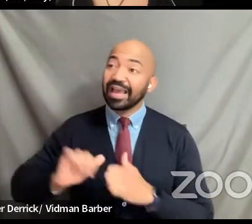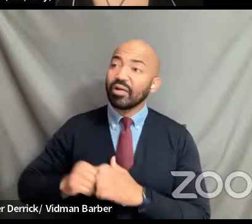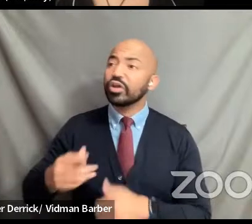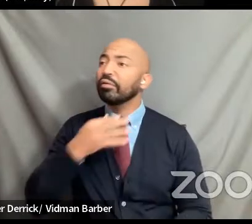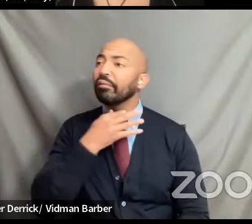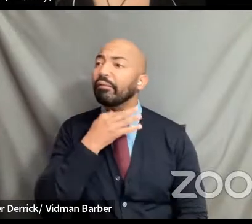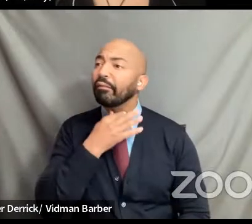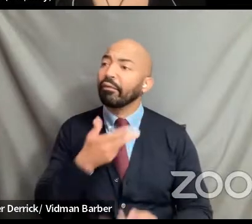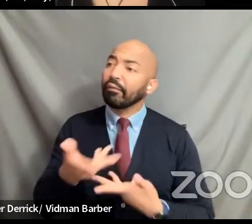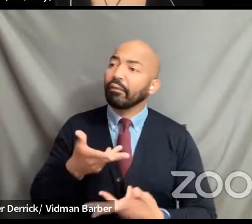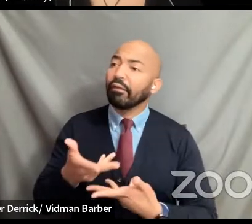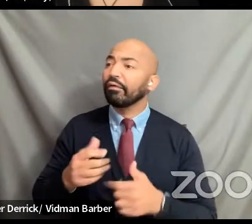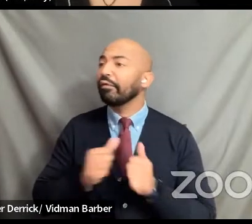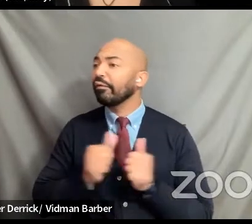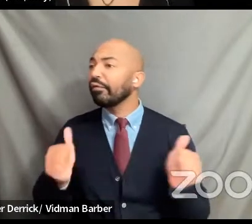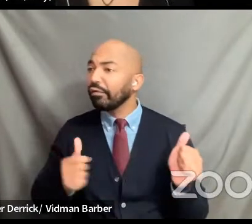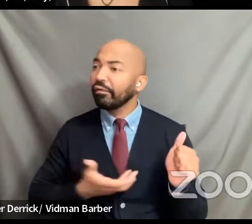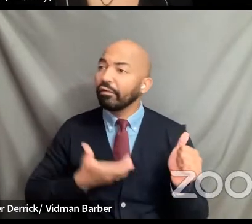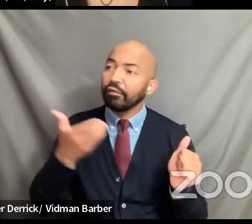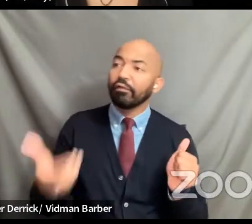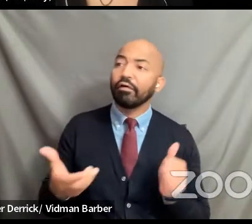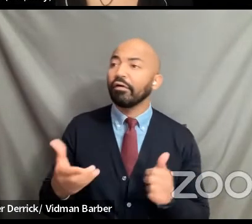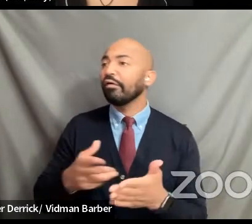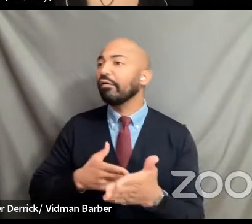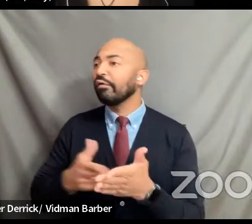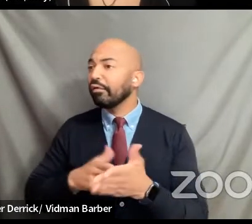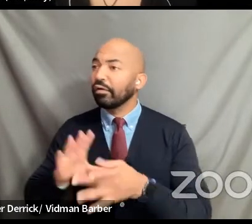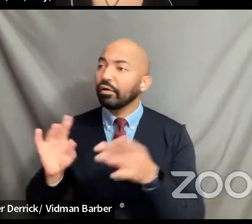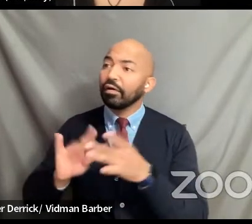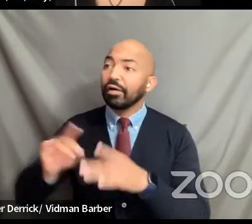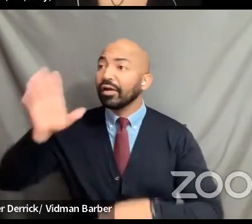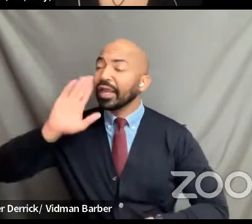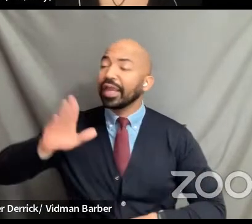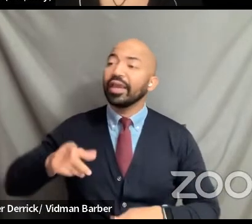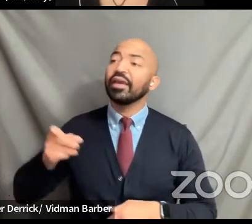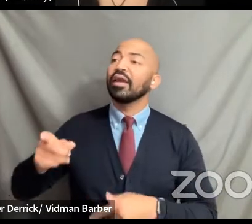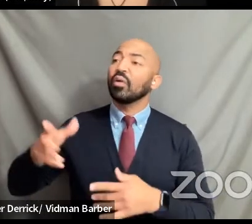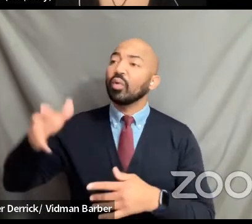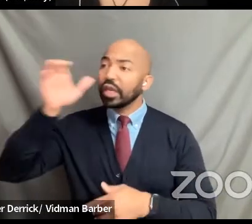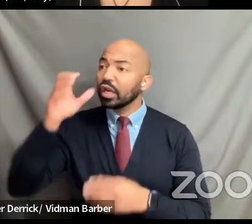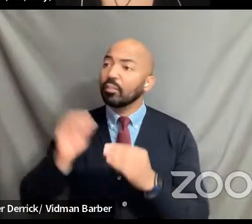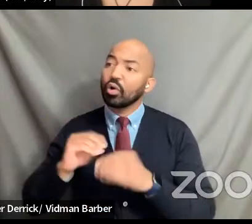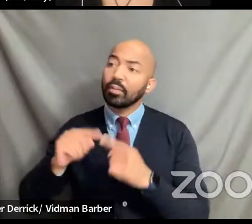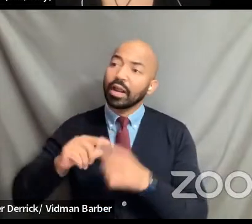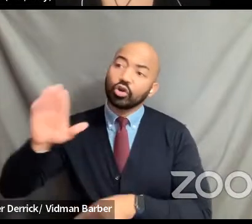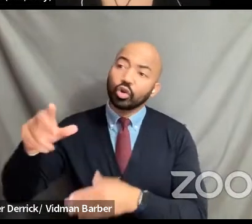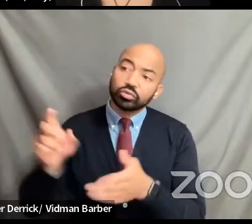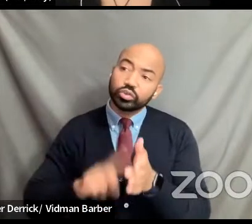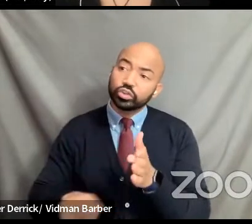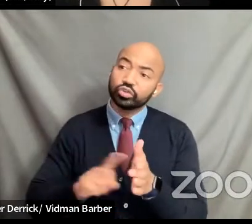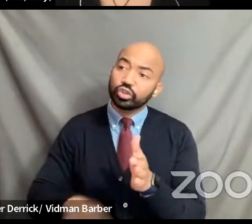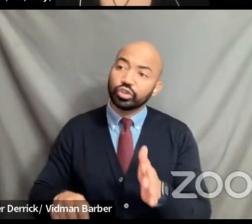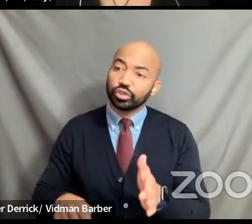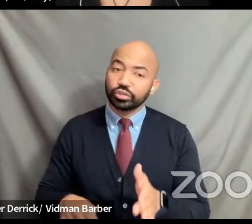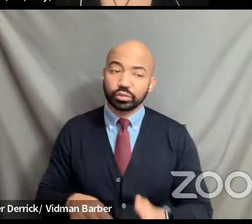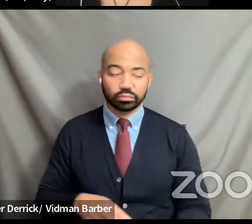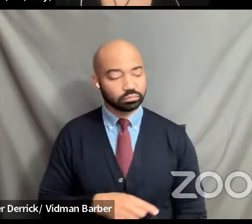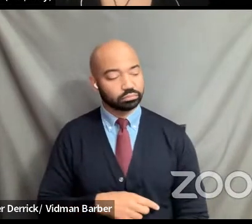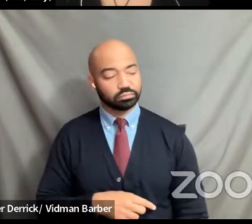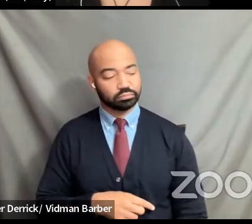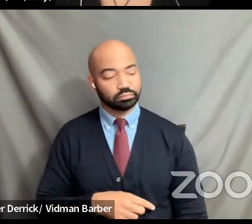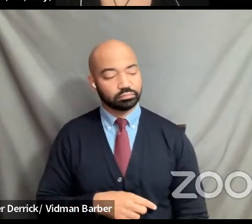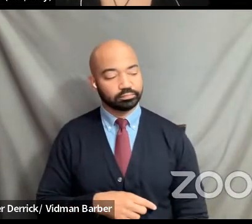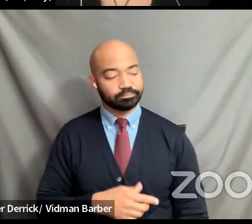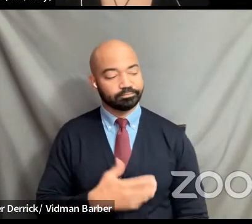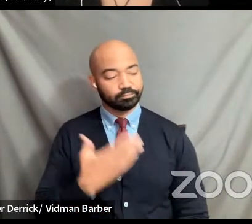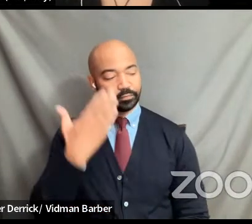curious, being open, being, your authentic self. And you're like, hi, I'd like to hear a little bit more about your research. And you're just like, you